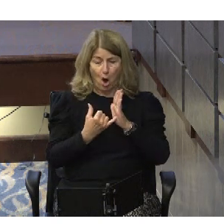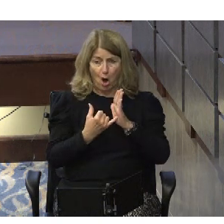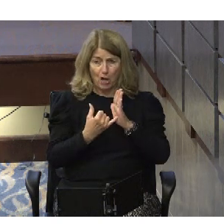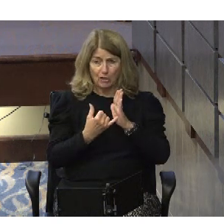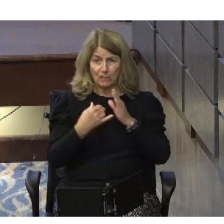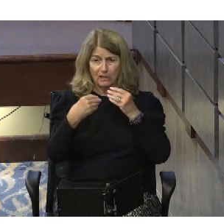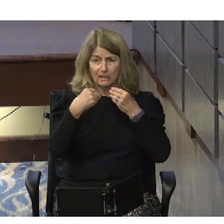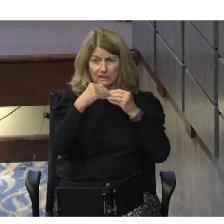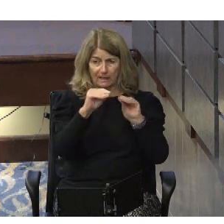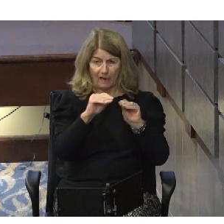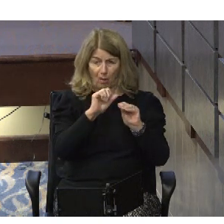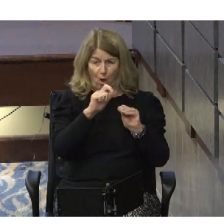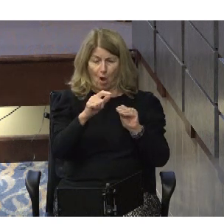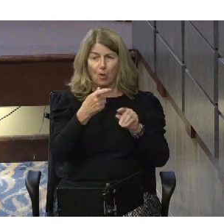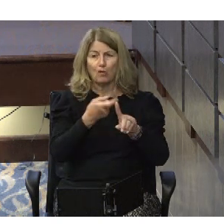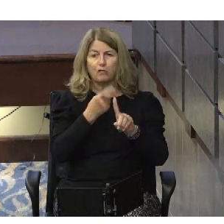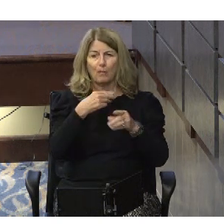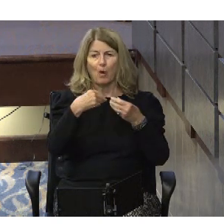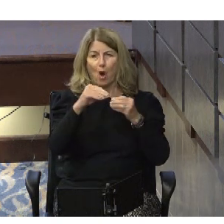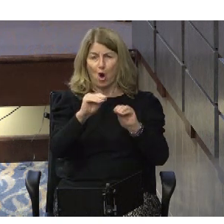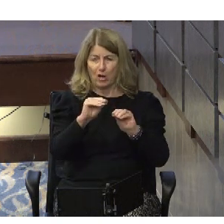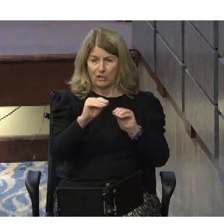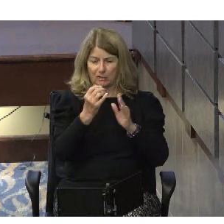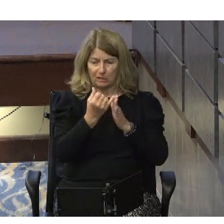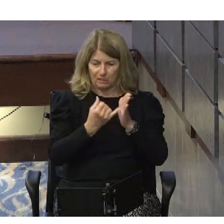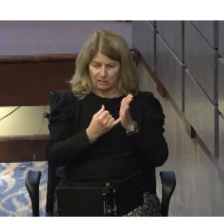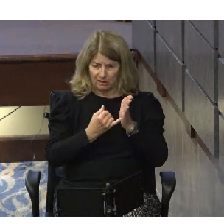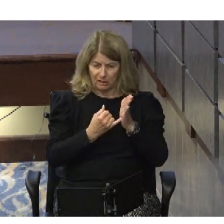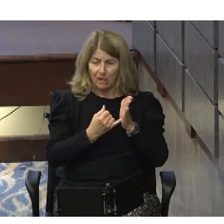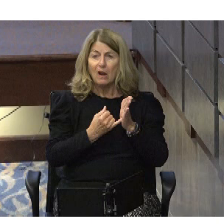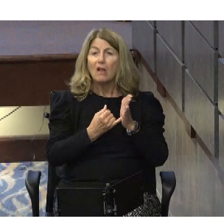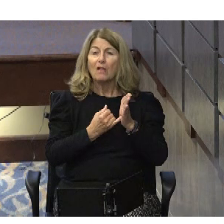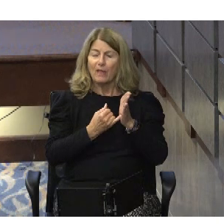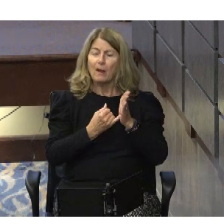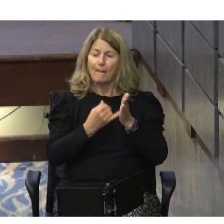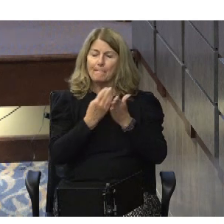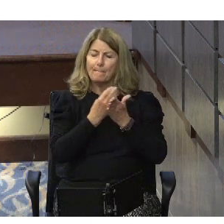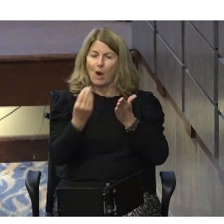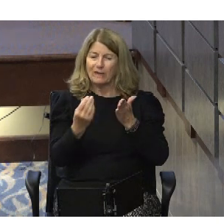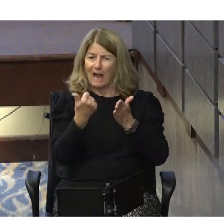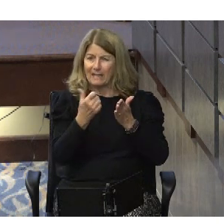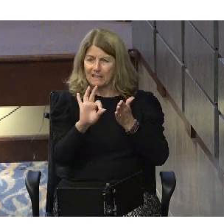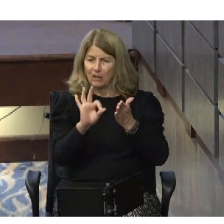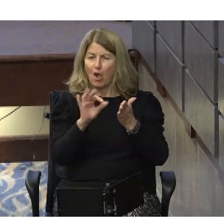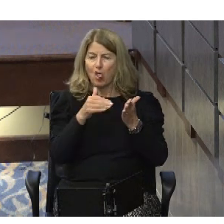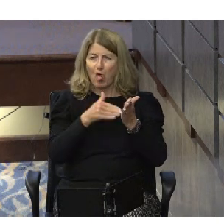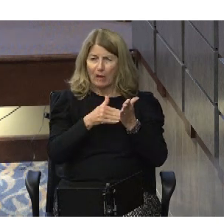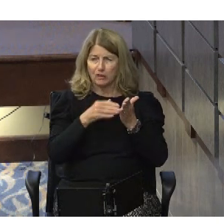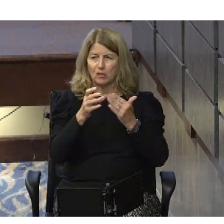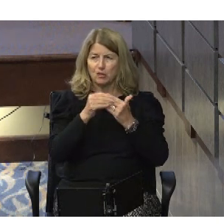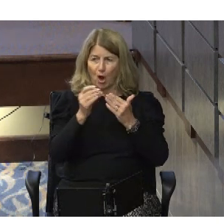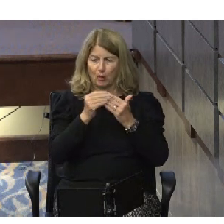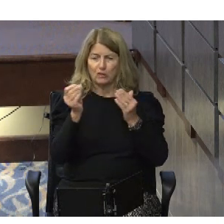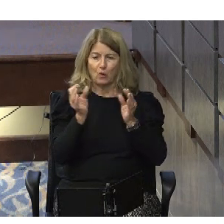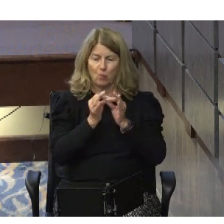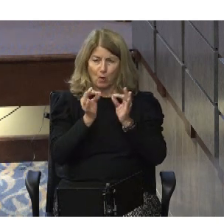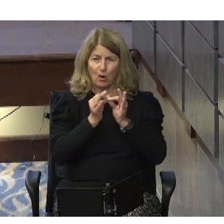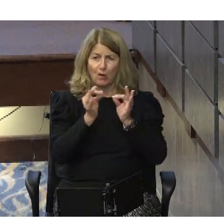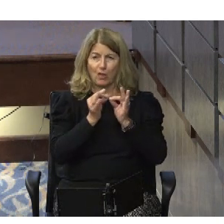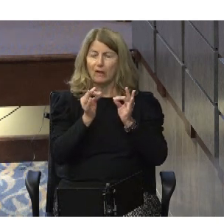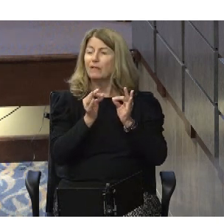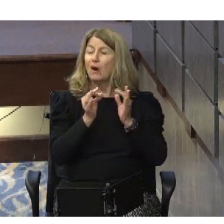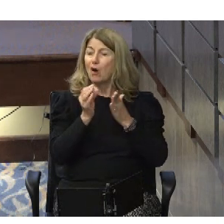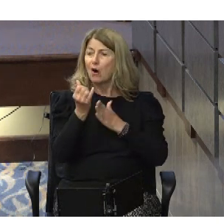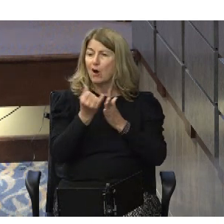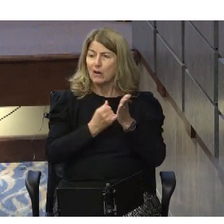Community First, and they bought $19,000 worth of art from individuals from that community. Kendra Scott has a